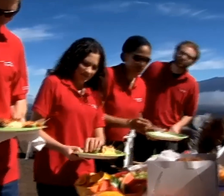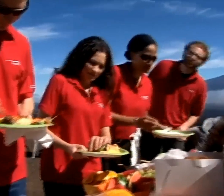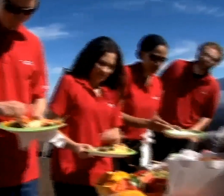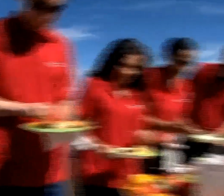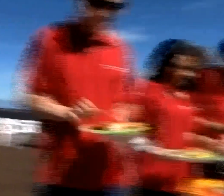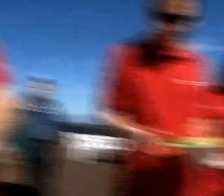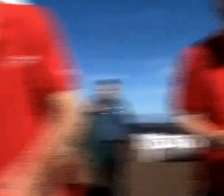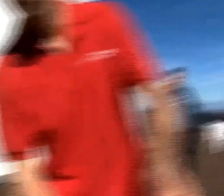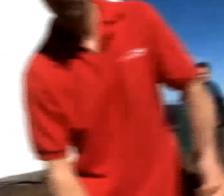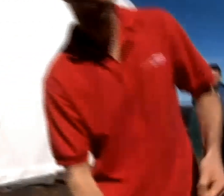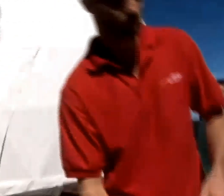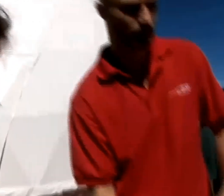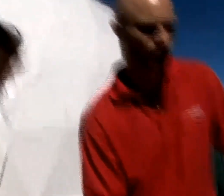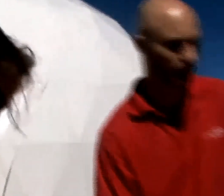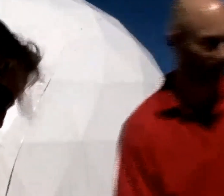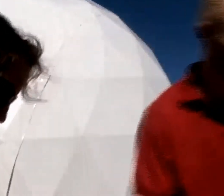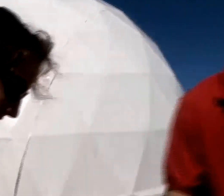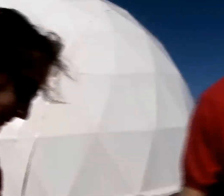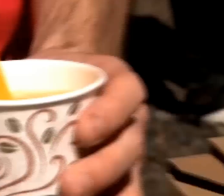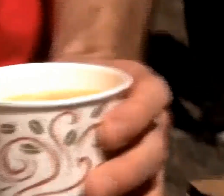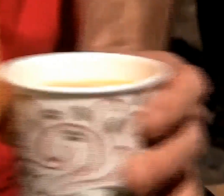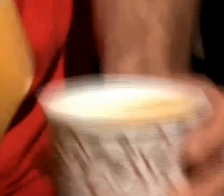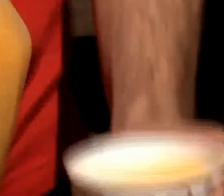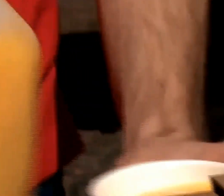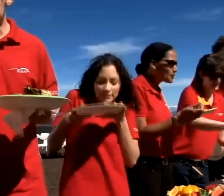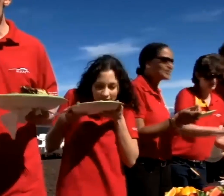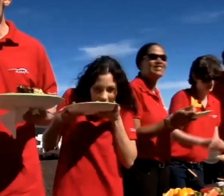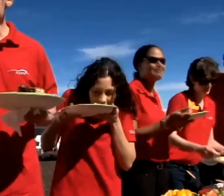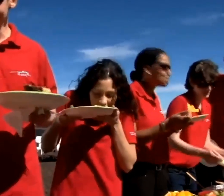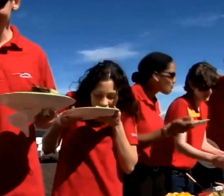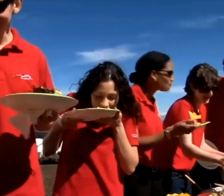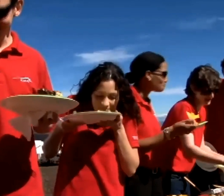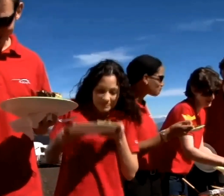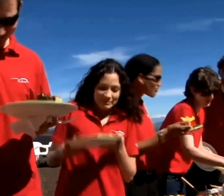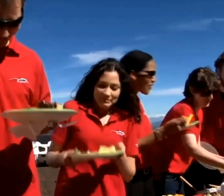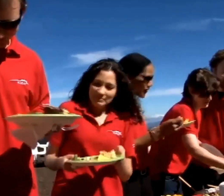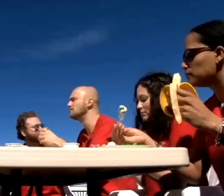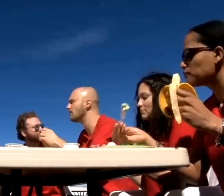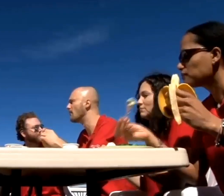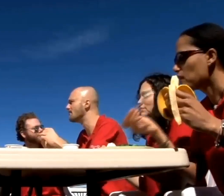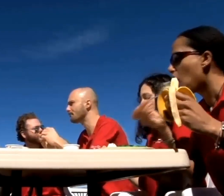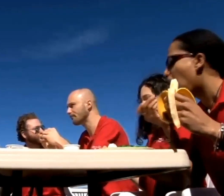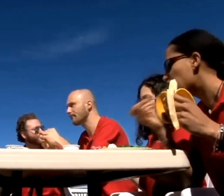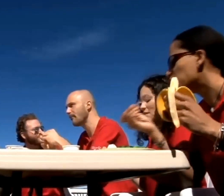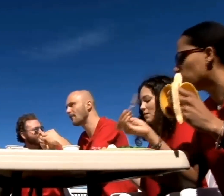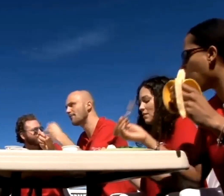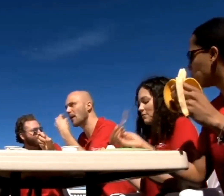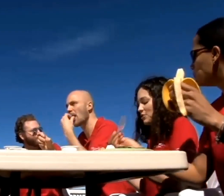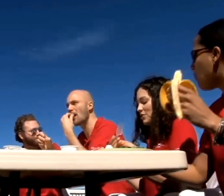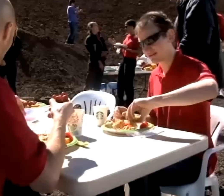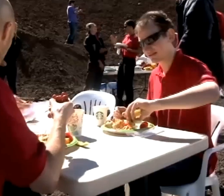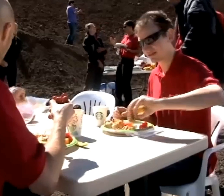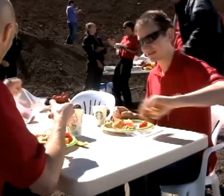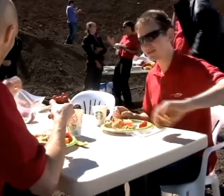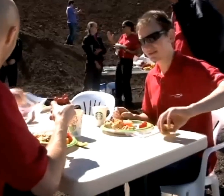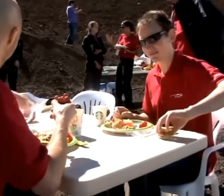giant breakfast for them. My stepmom sent these for you. Went down to the Hilo Farmers Market and bought a ton of fresh fruit and chopped it up for them, and they were very